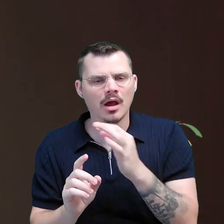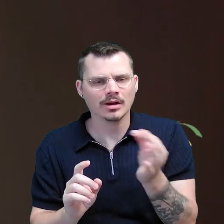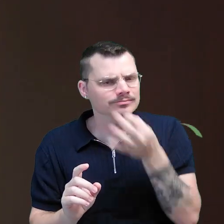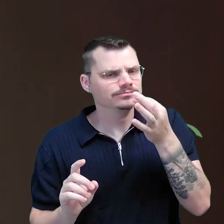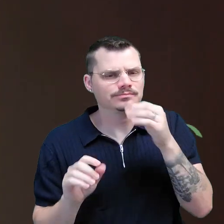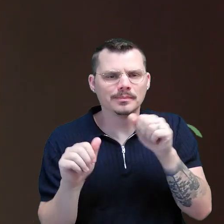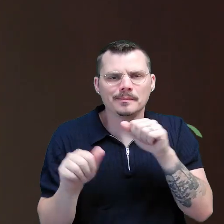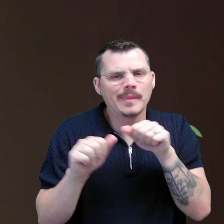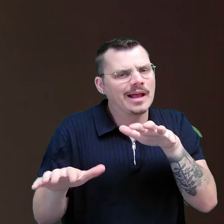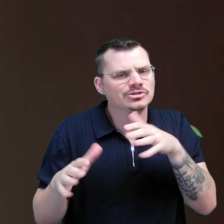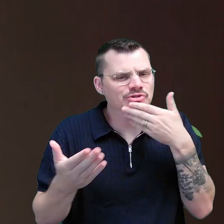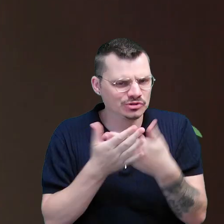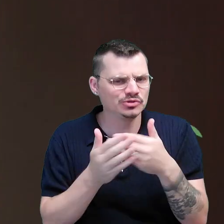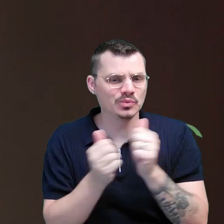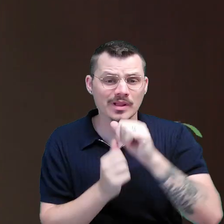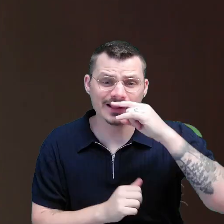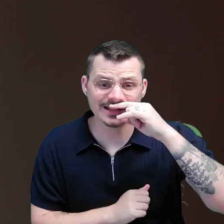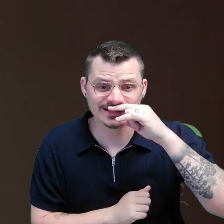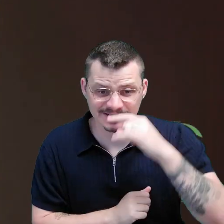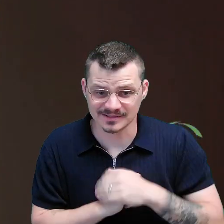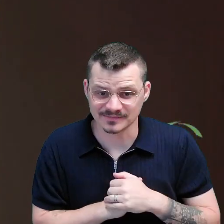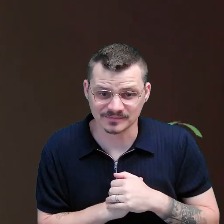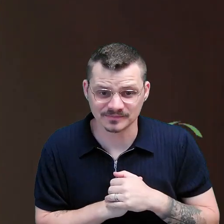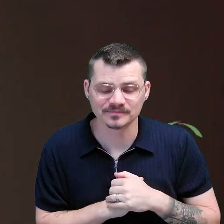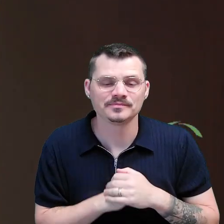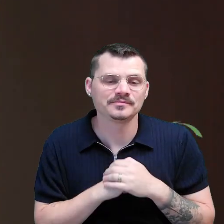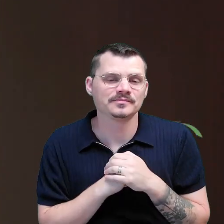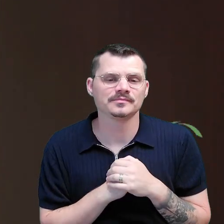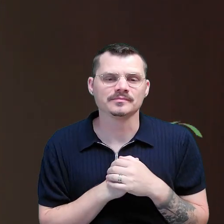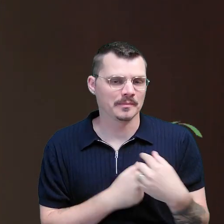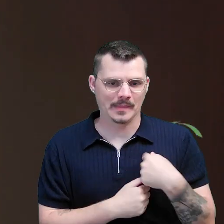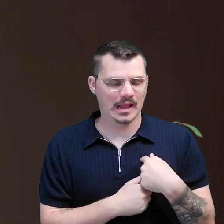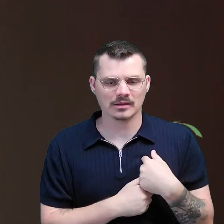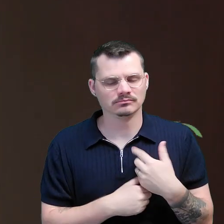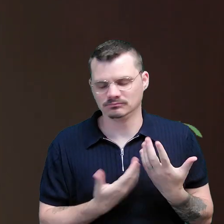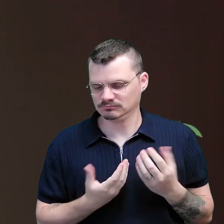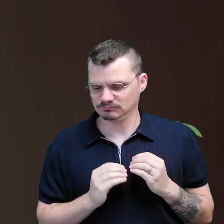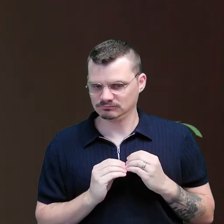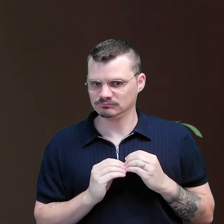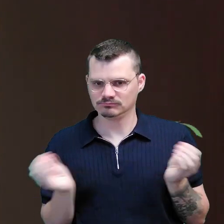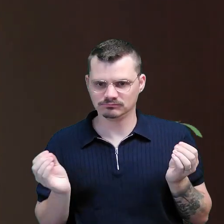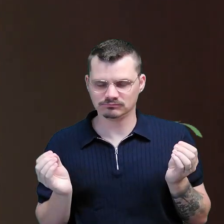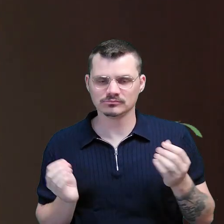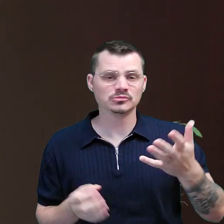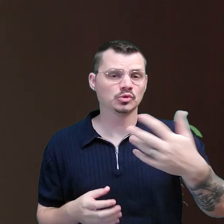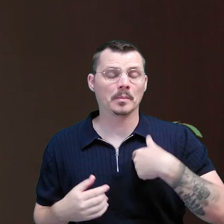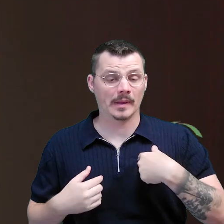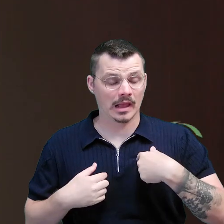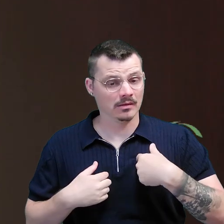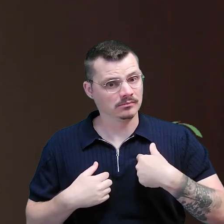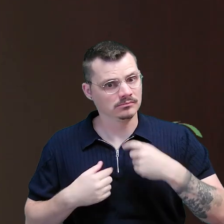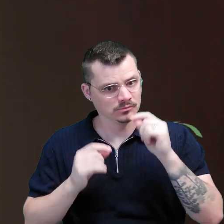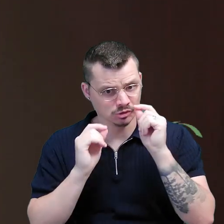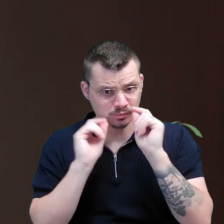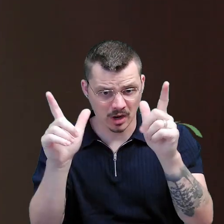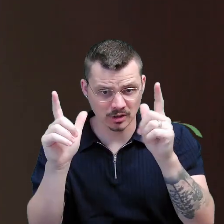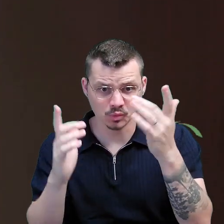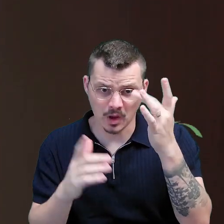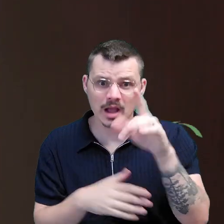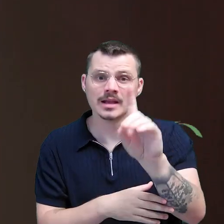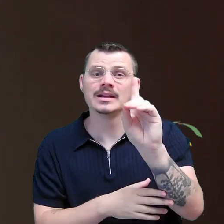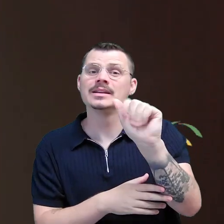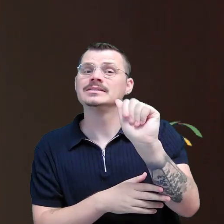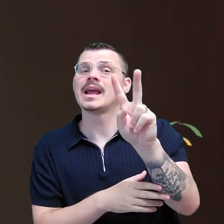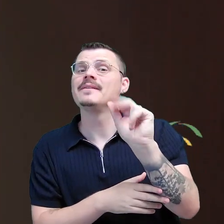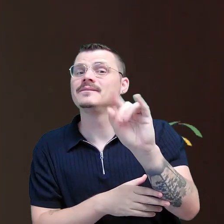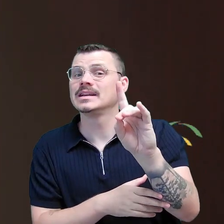supernatural magic powers with children. I don't. So I was very surprised when this little dude,